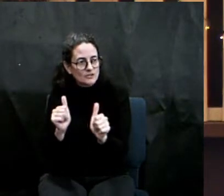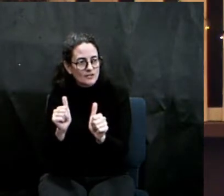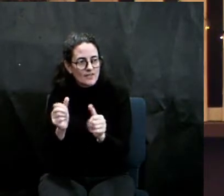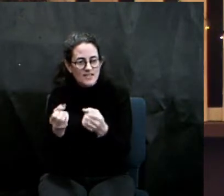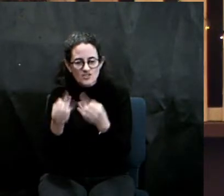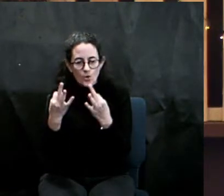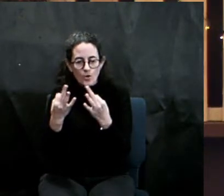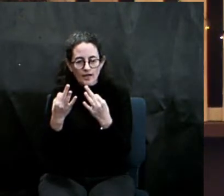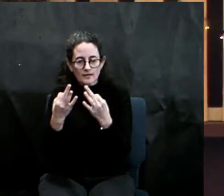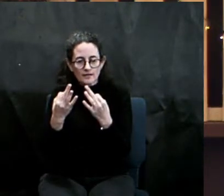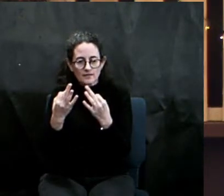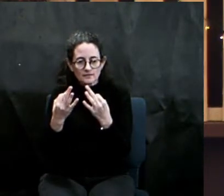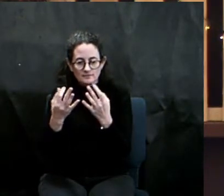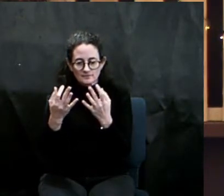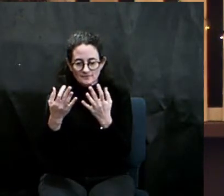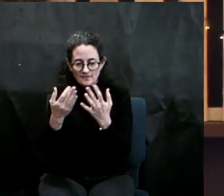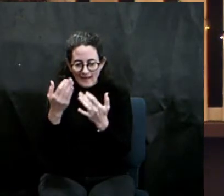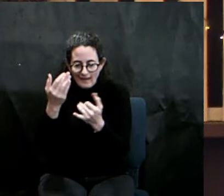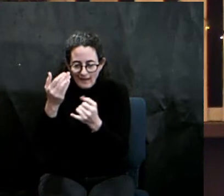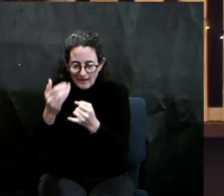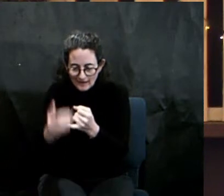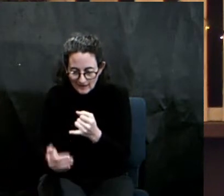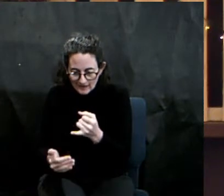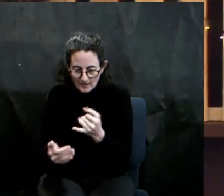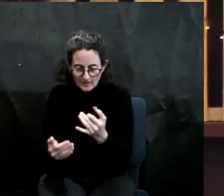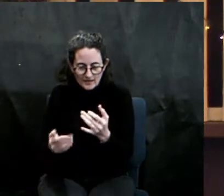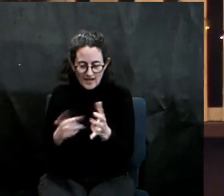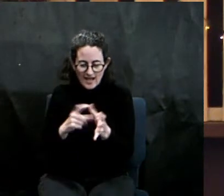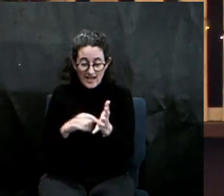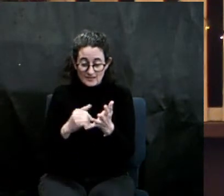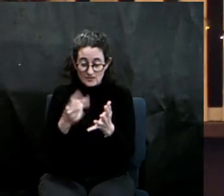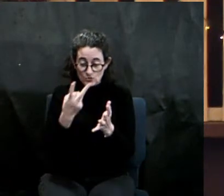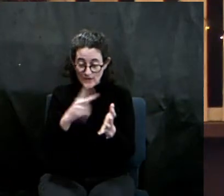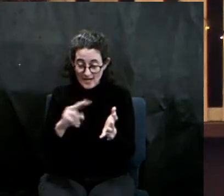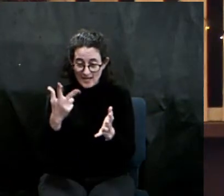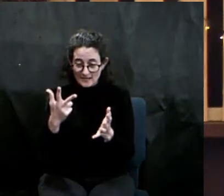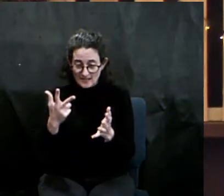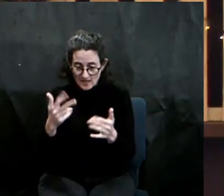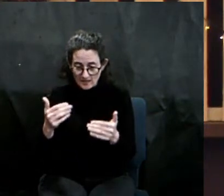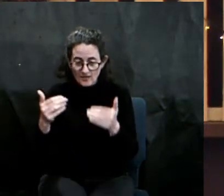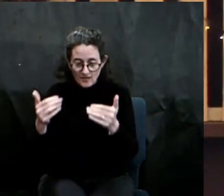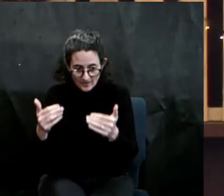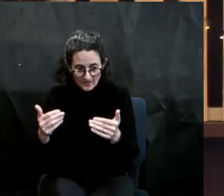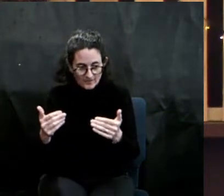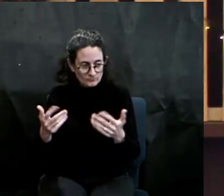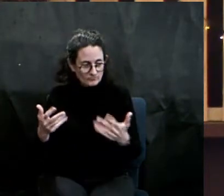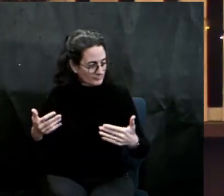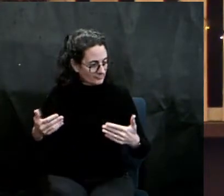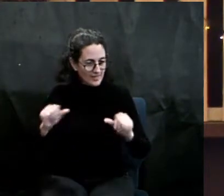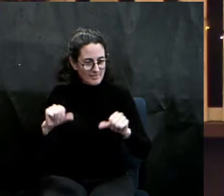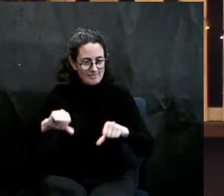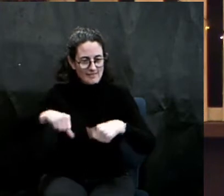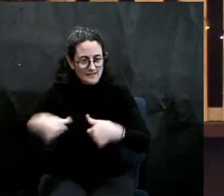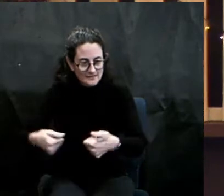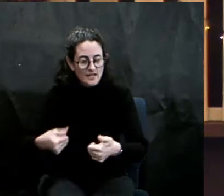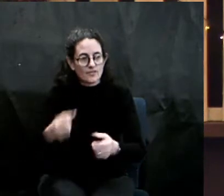Acts 28 is not the end of the story. The gospel is going to continue spreading